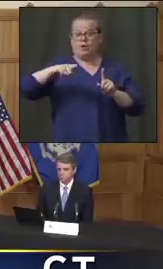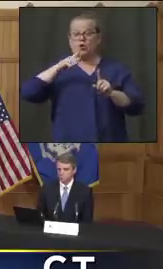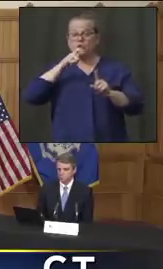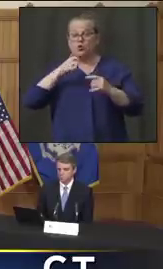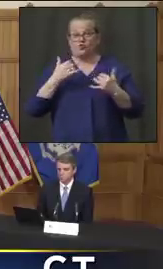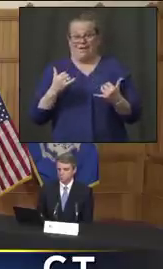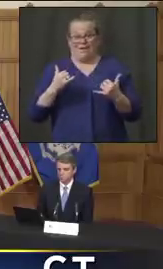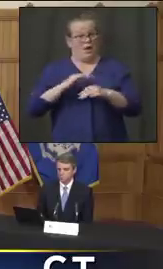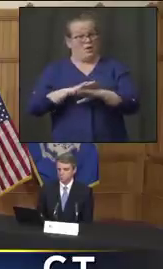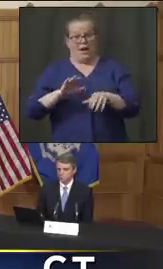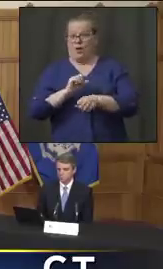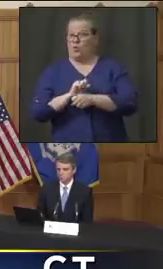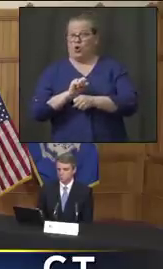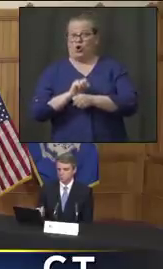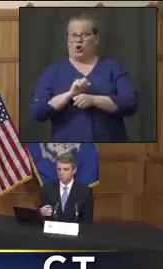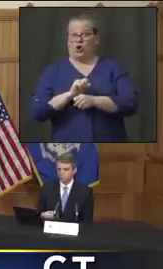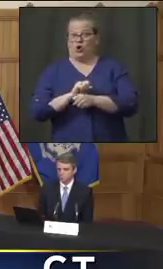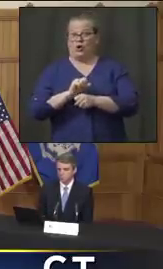work?